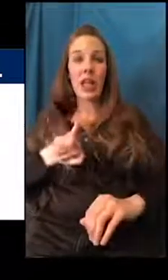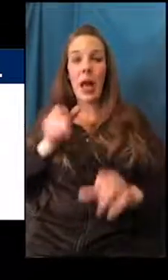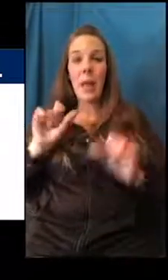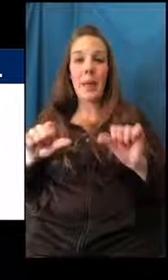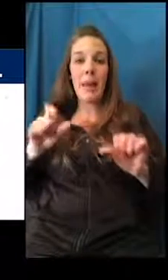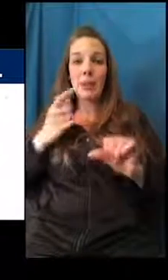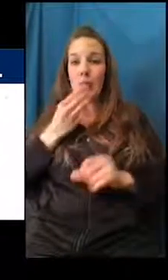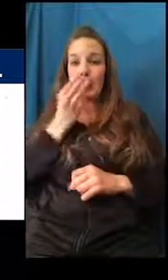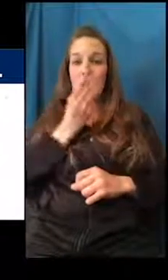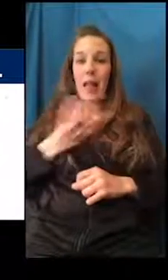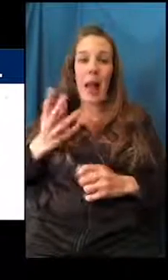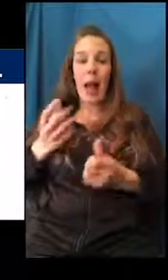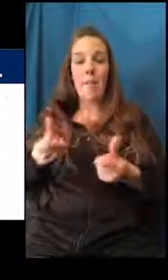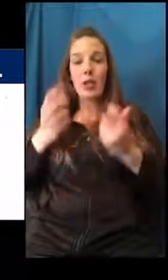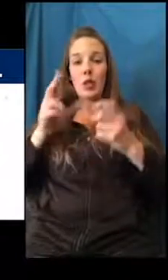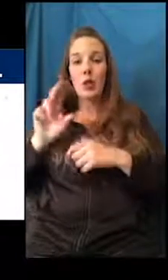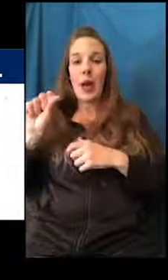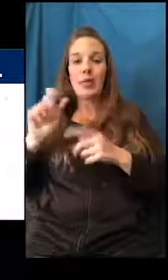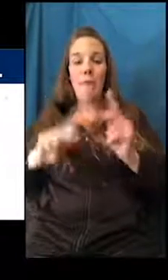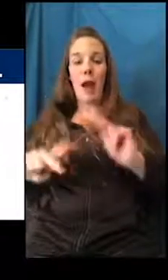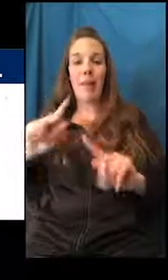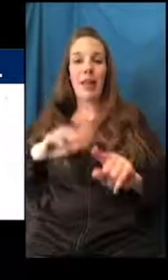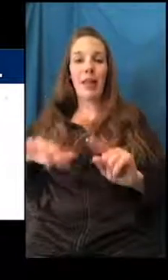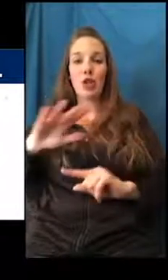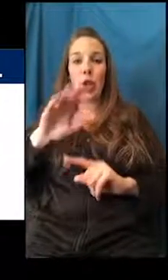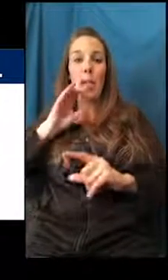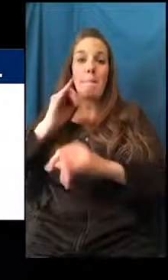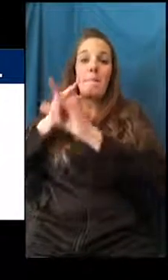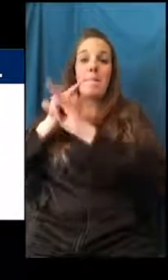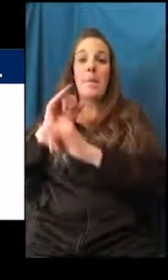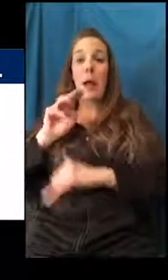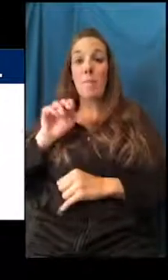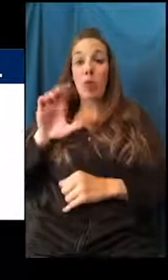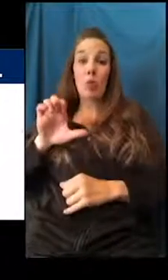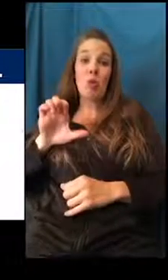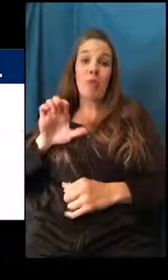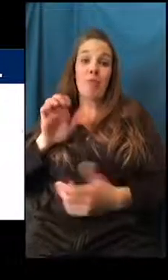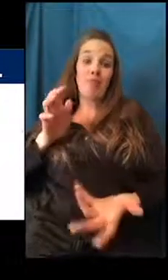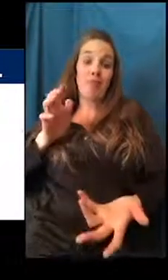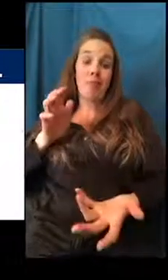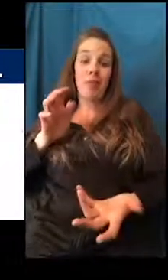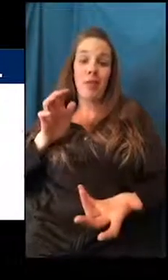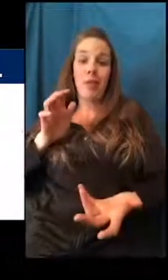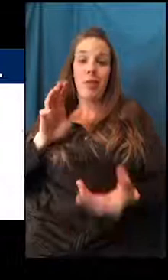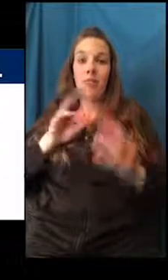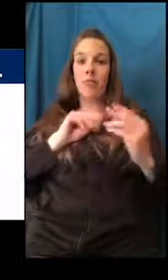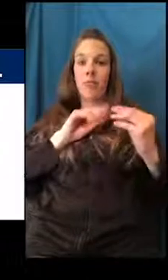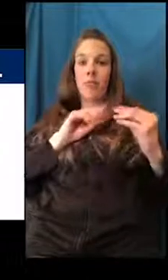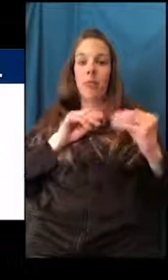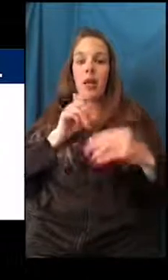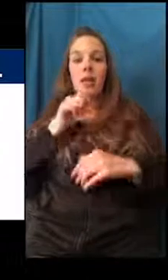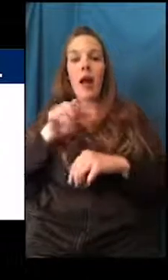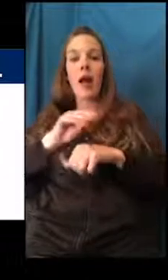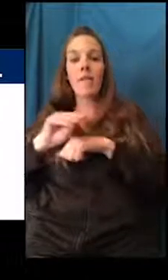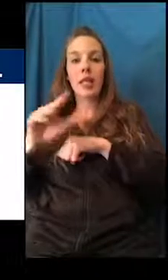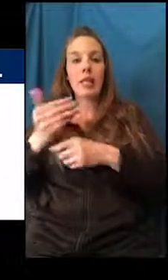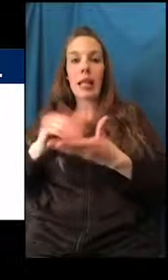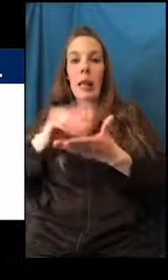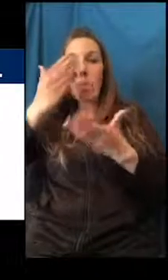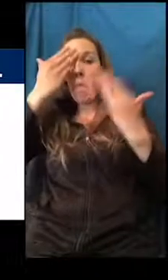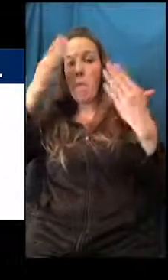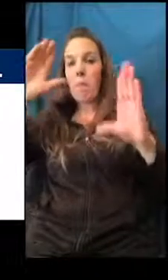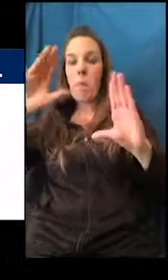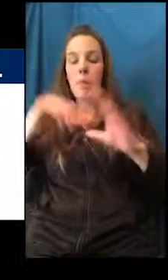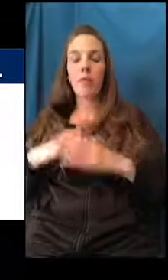much of the U.S. population would be immune to COVID-19 and are not infected again. We don't know